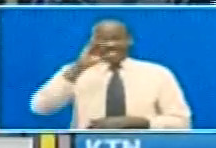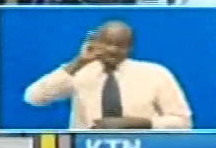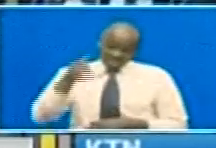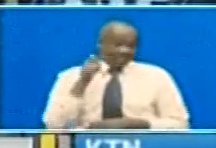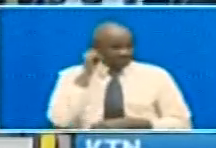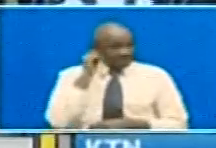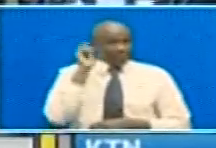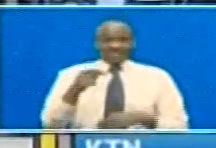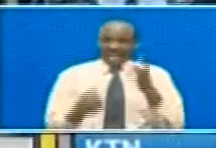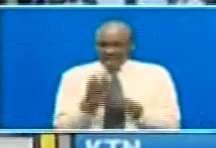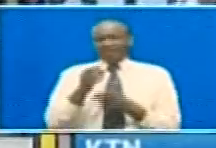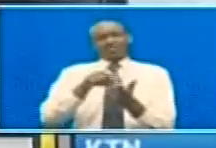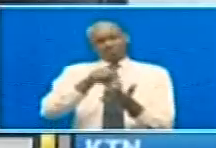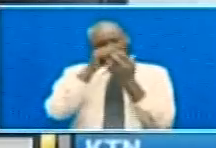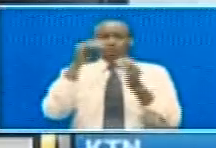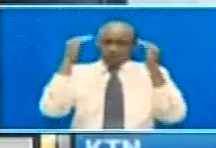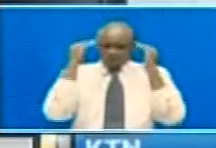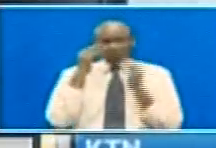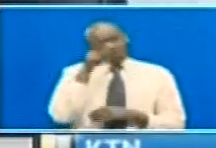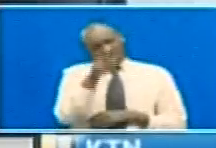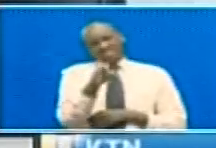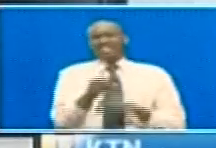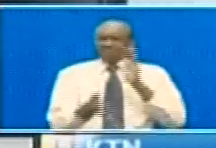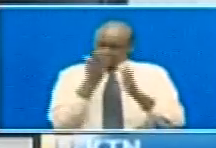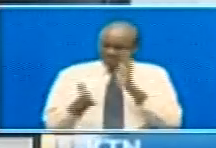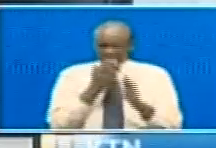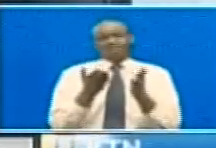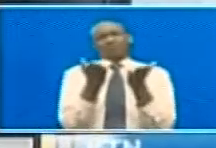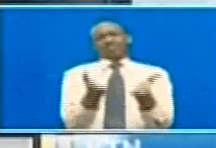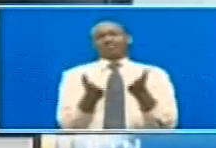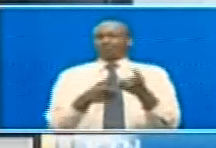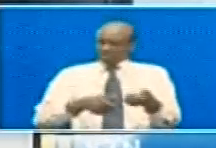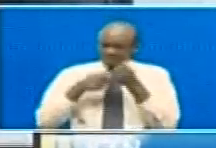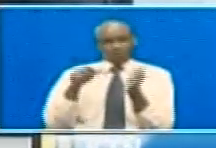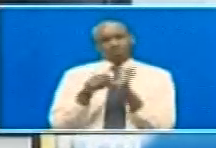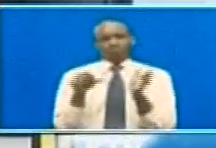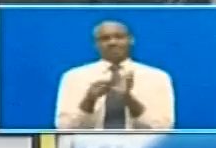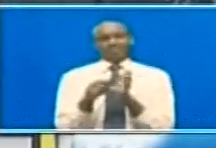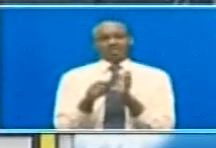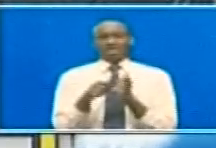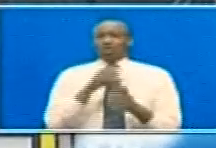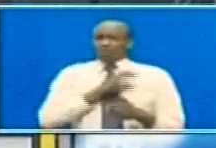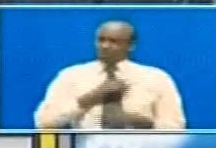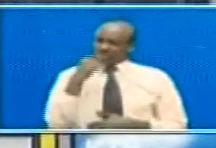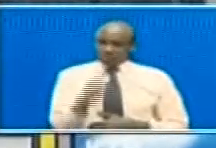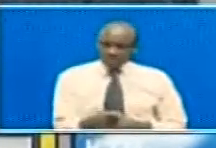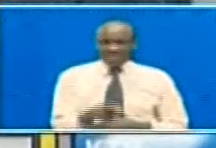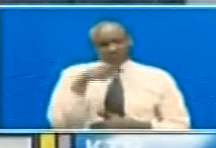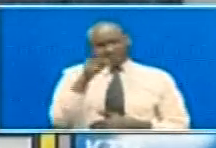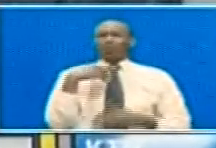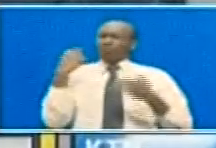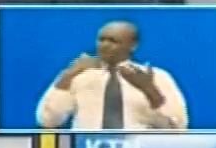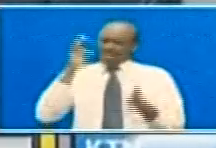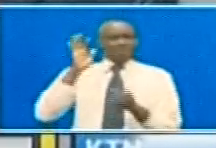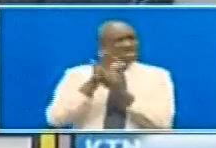consider setting up special courts to enable speedy prosecution of sexual offences, which the commission says are on the